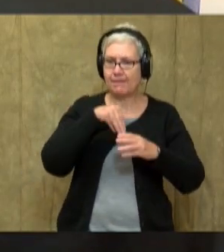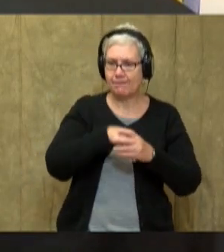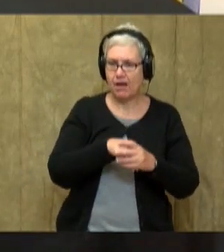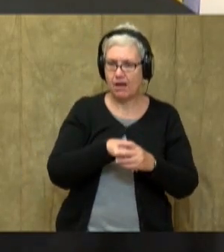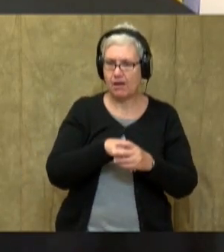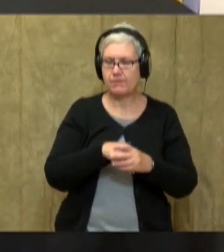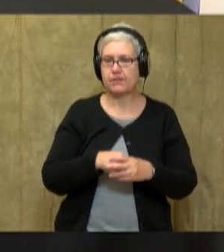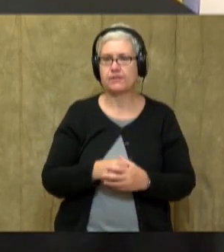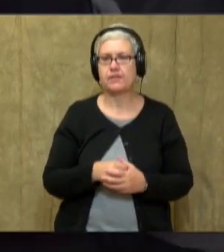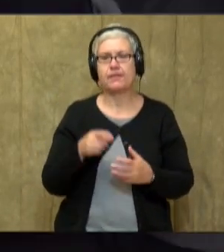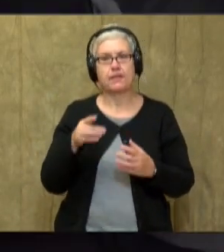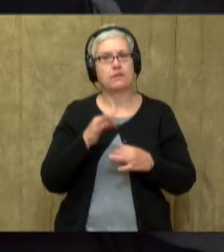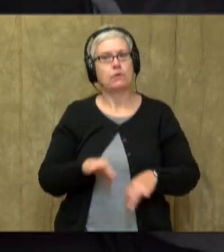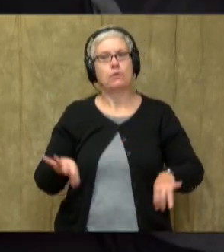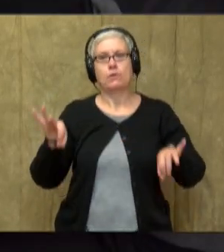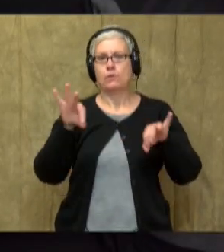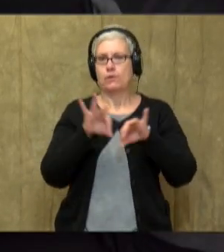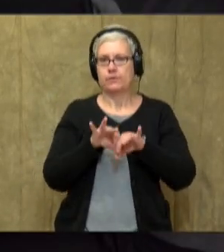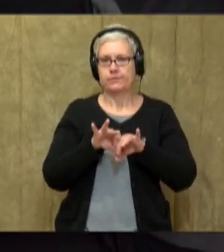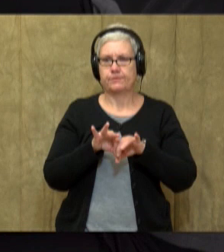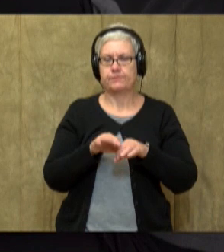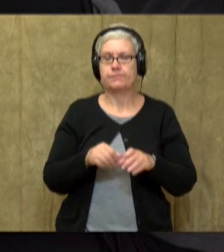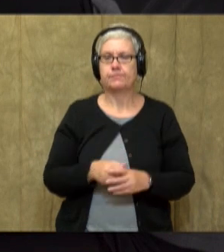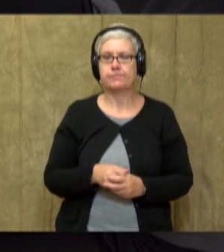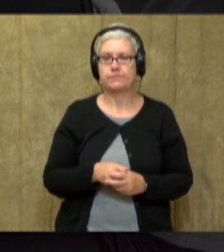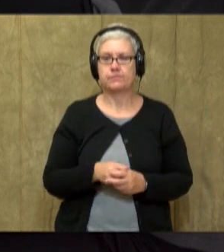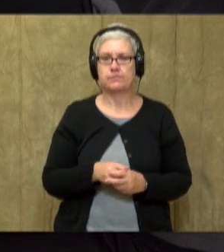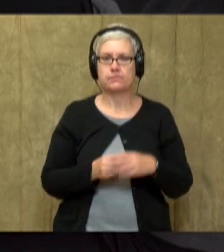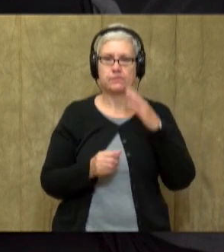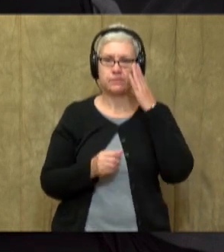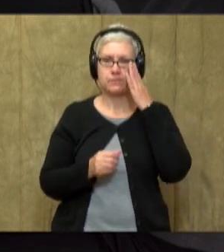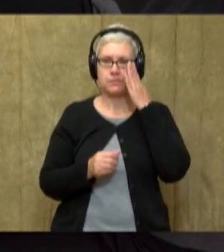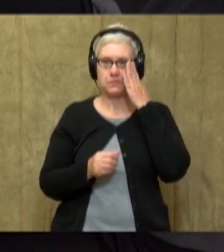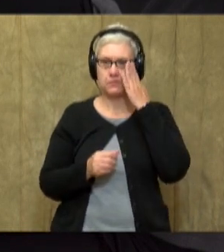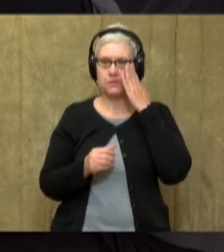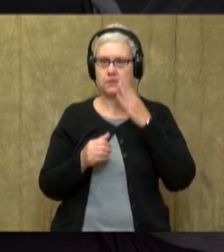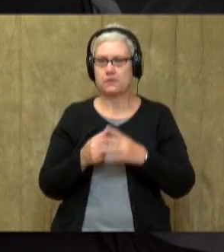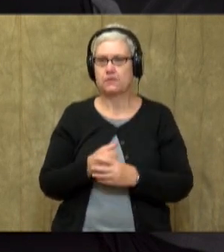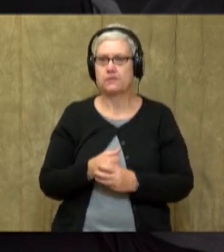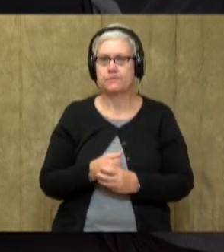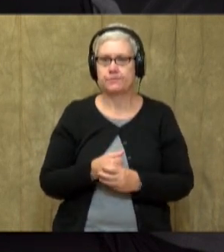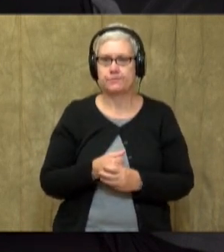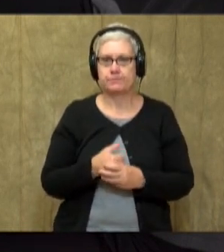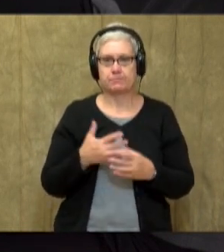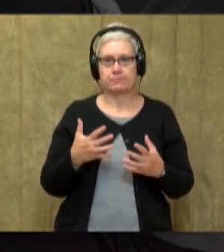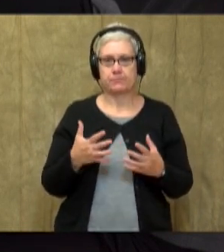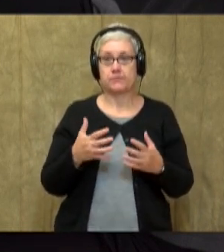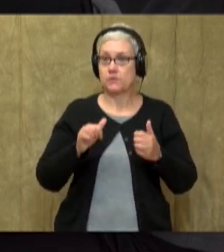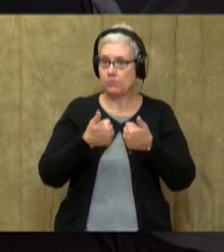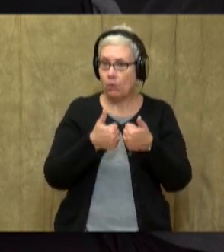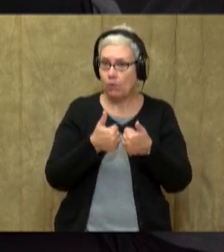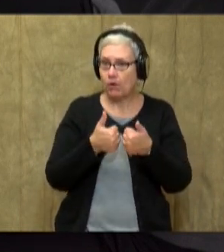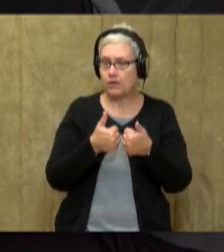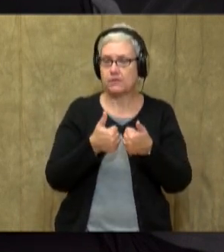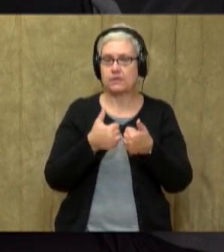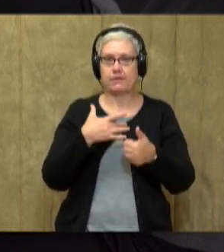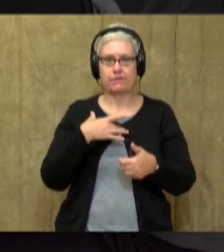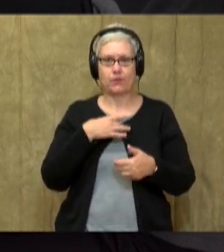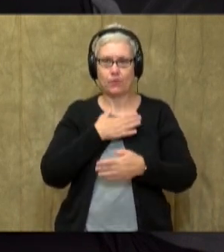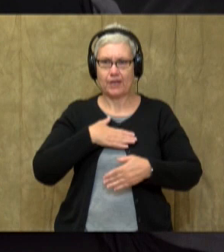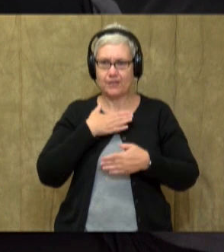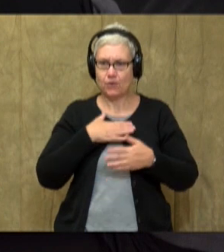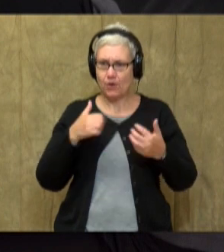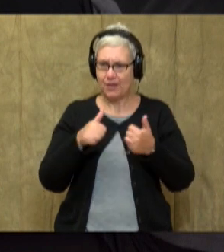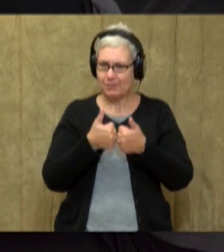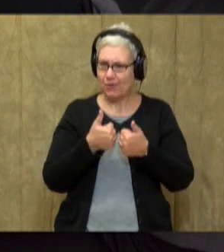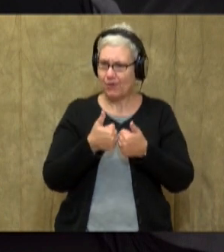is a really important thing. To make sure that you're involved with the things that are on campus, all right, to be into sports. If you enjoy sports and that's